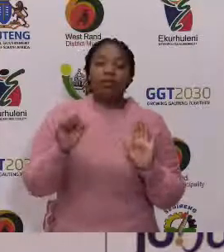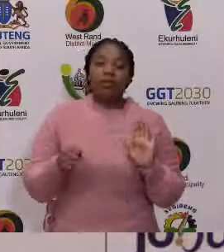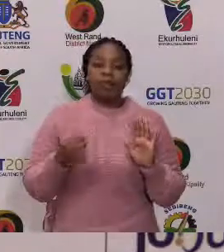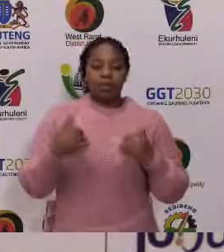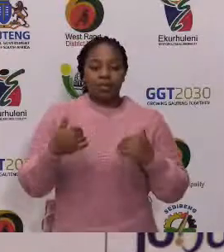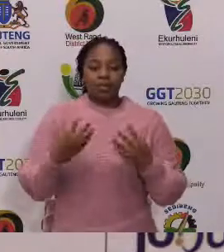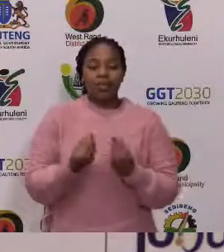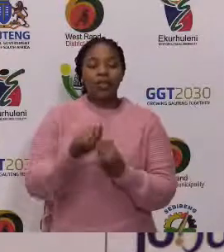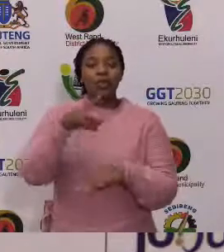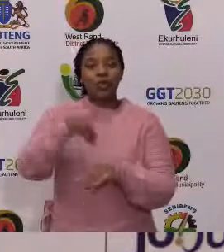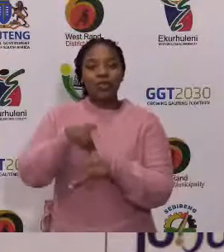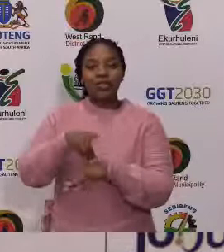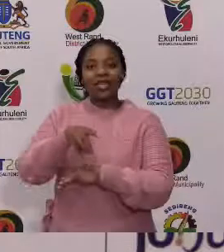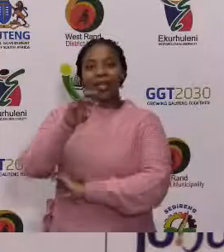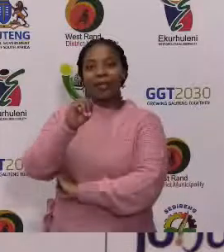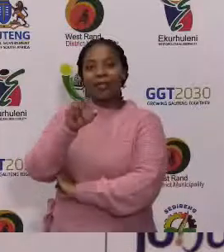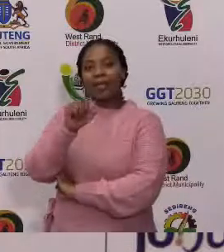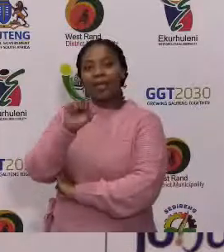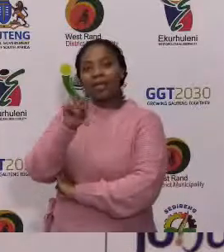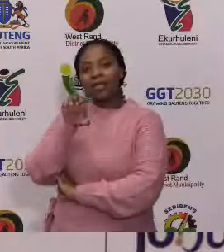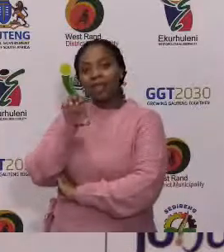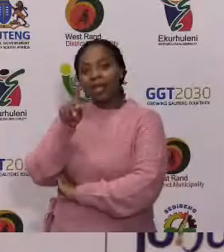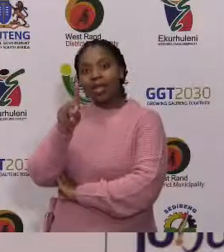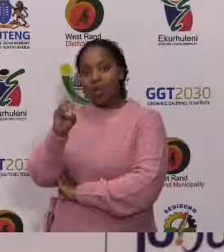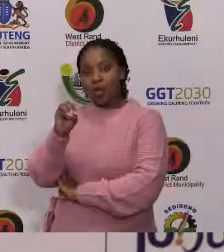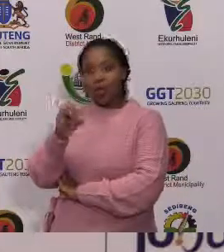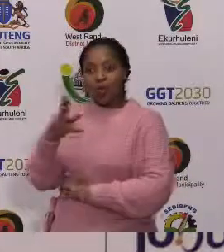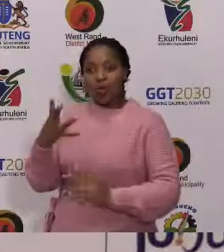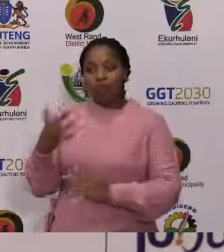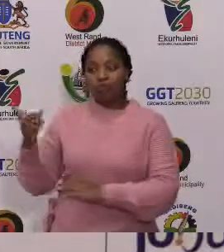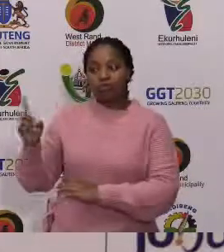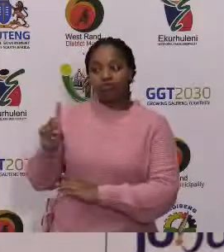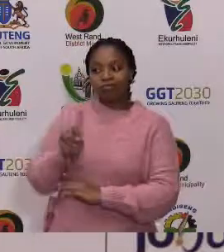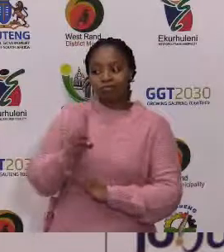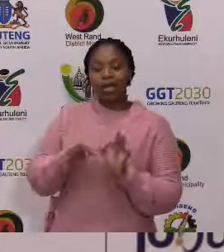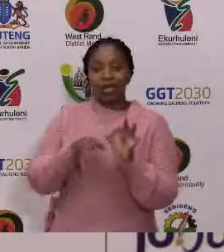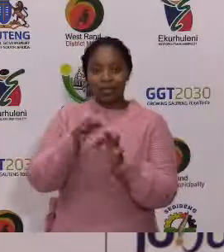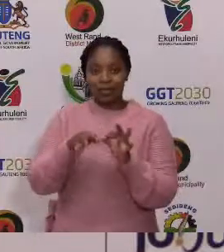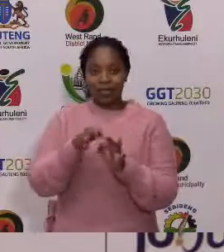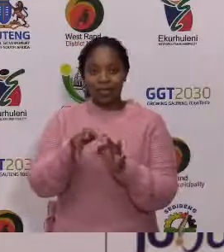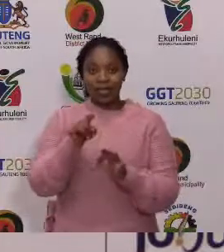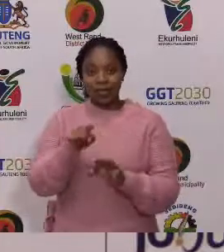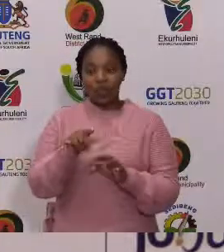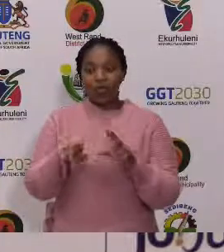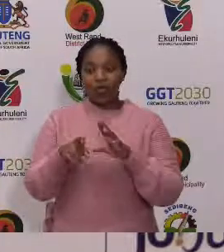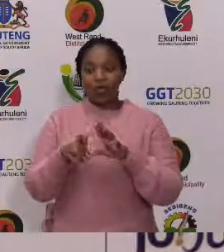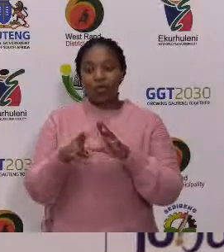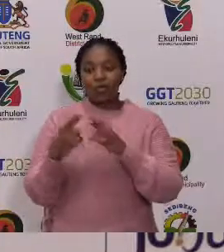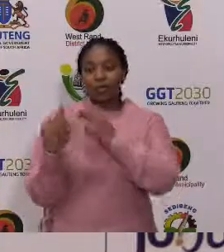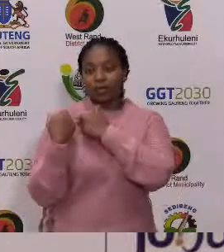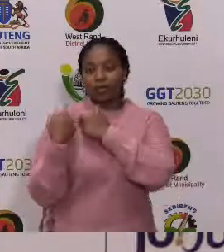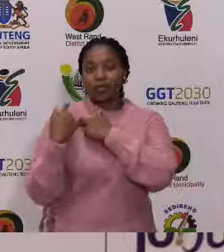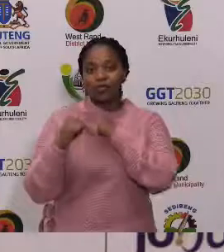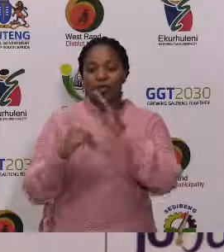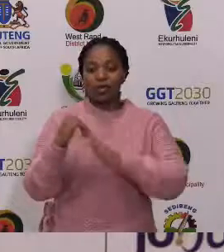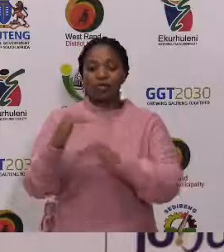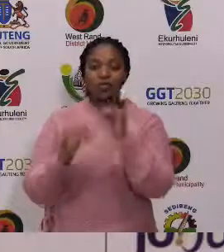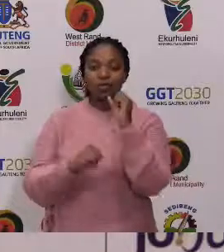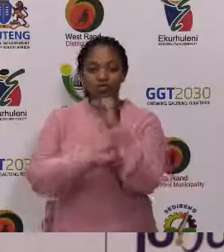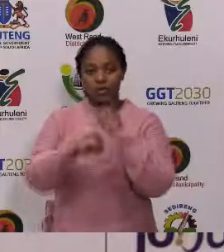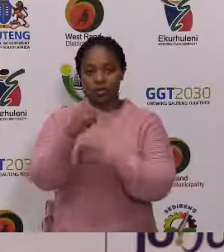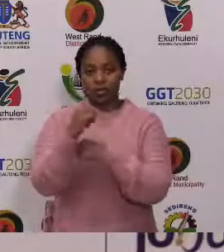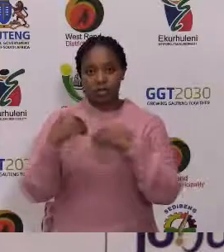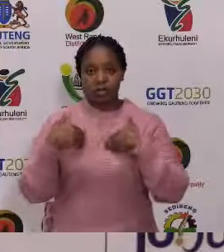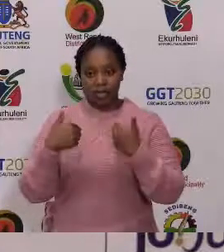Dr. Maseko, who's going to give us an indication. There he is. He's responsible for infrastructure, health infrastructure in